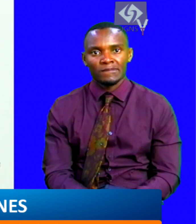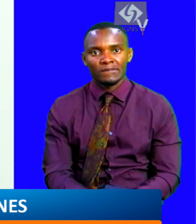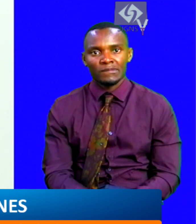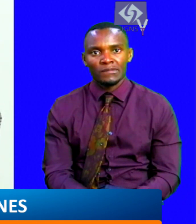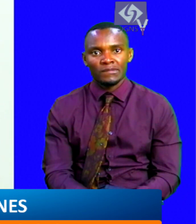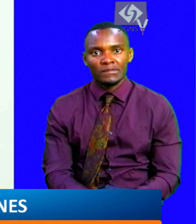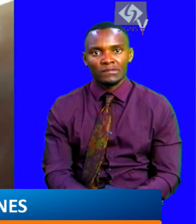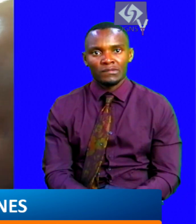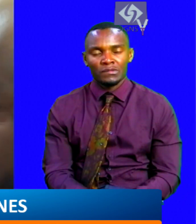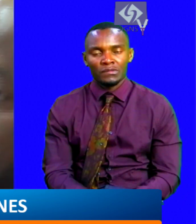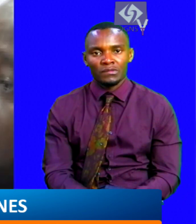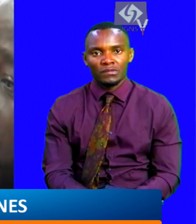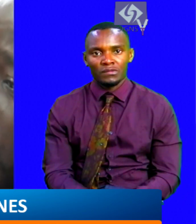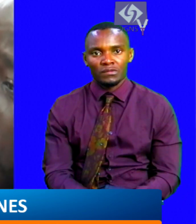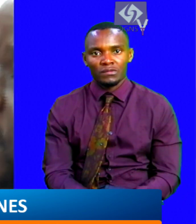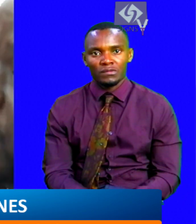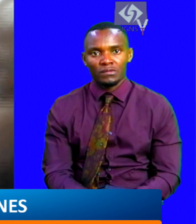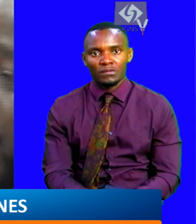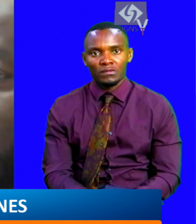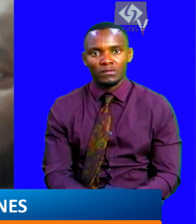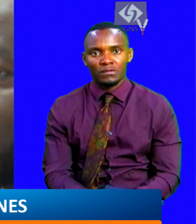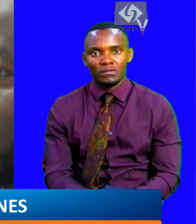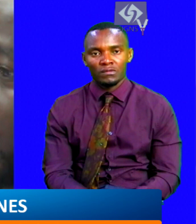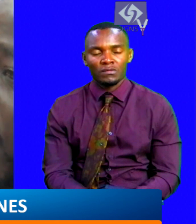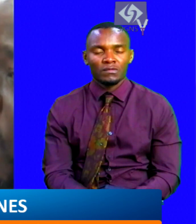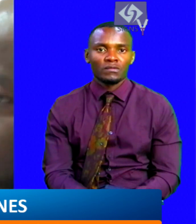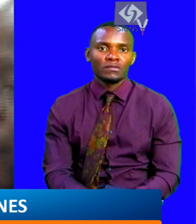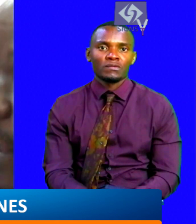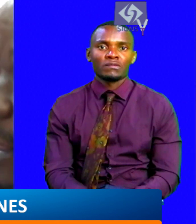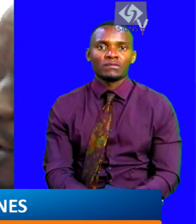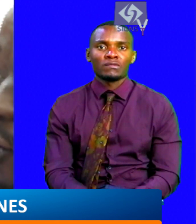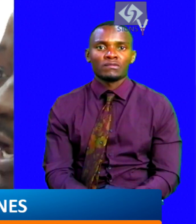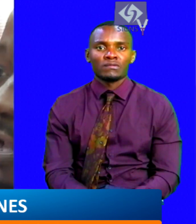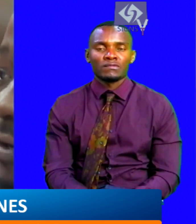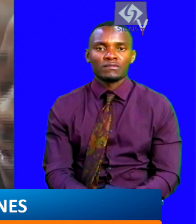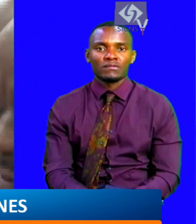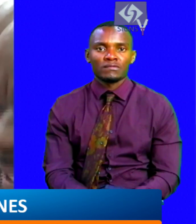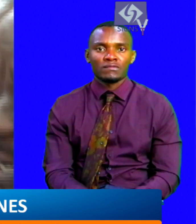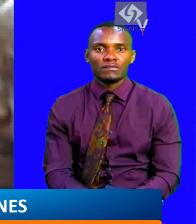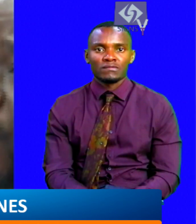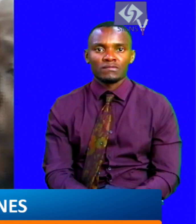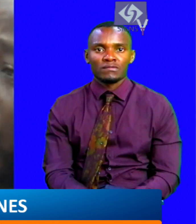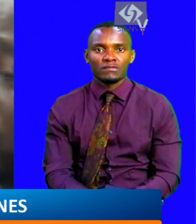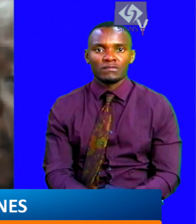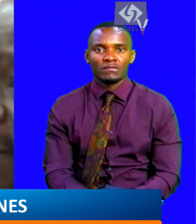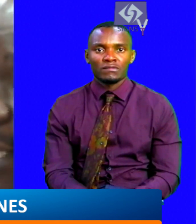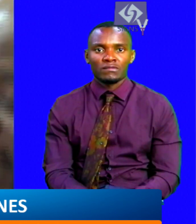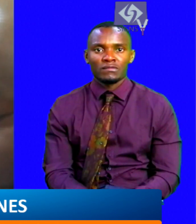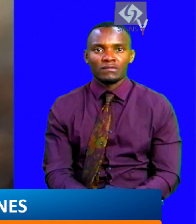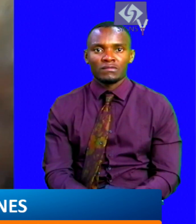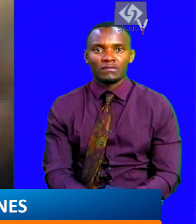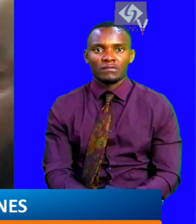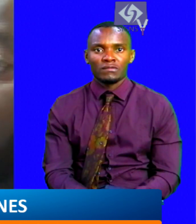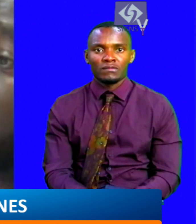all next friend who has the appropriate credentials in terms of party